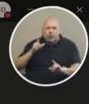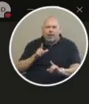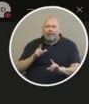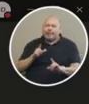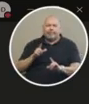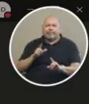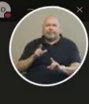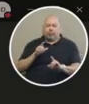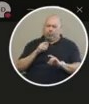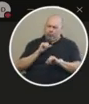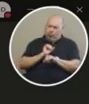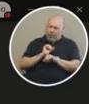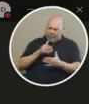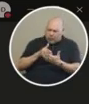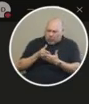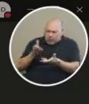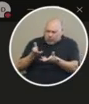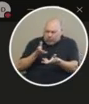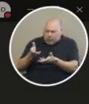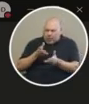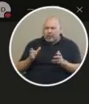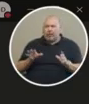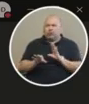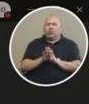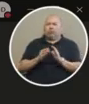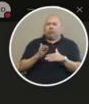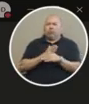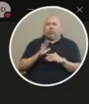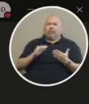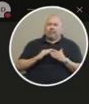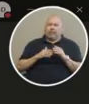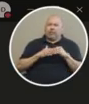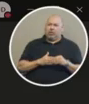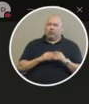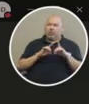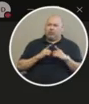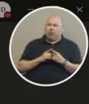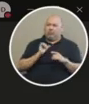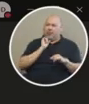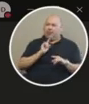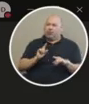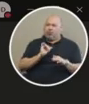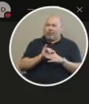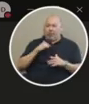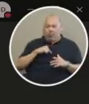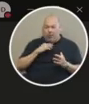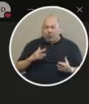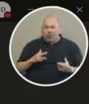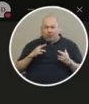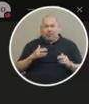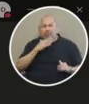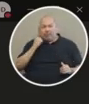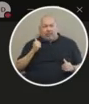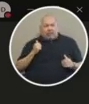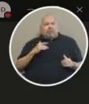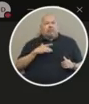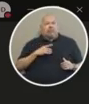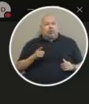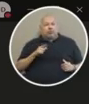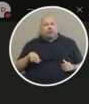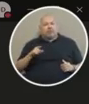as I mentioned. There's a lot of trust between the city leadership and the departments to make sure that what we're recommending is in the best interest of the